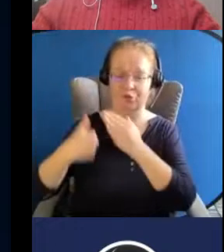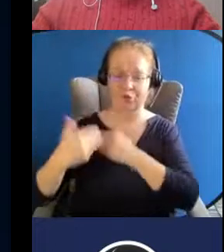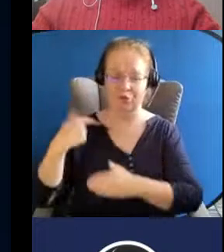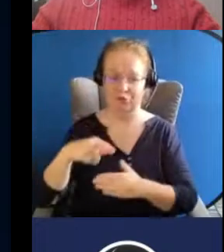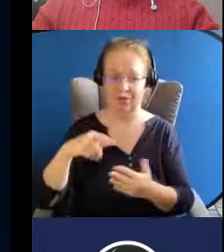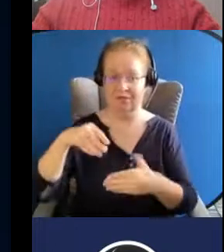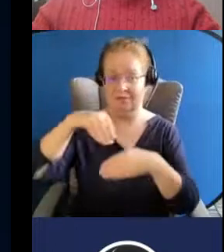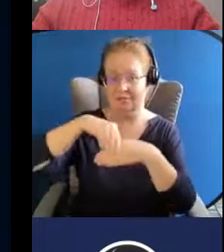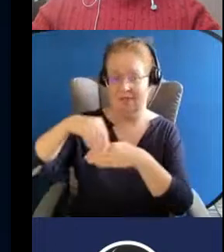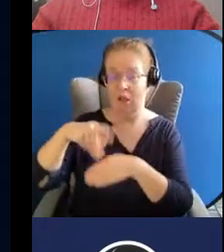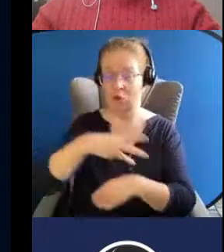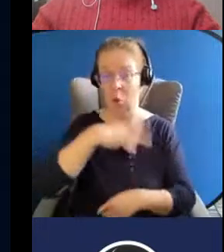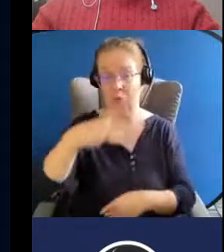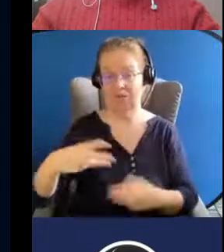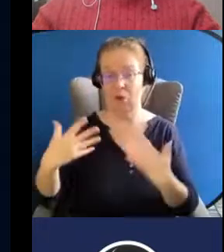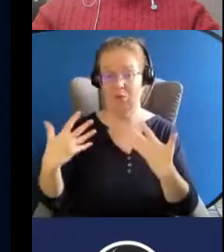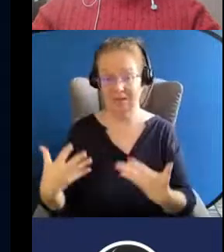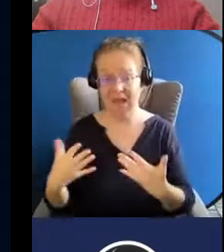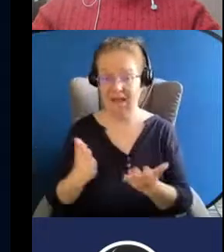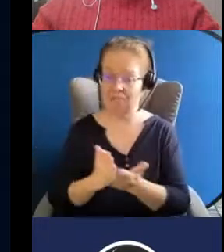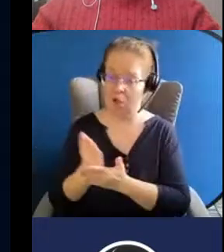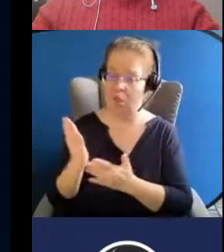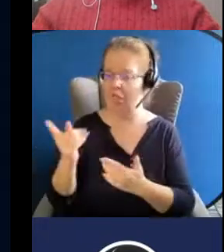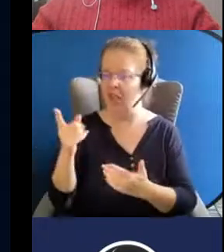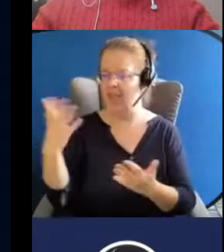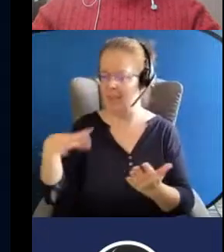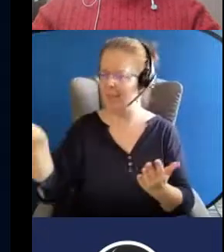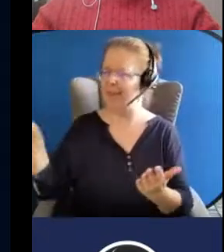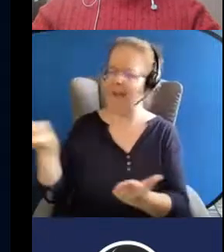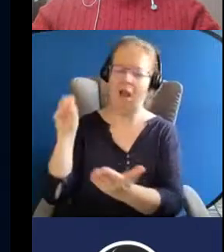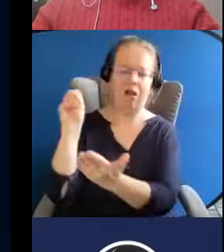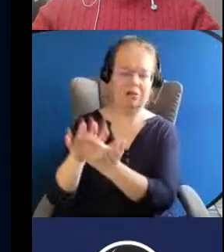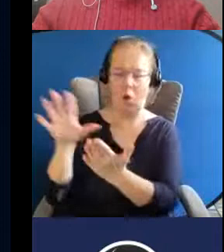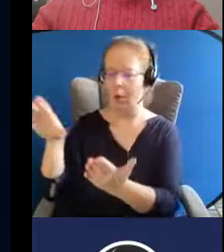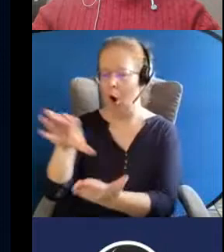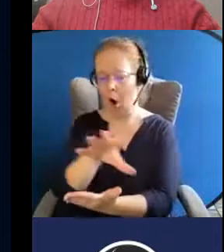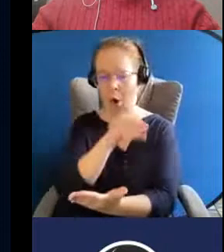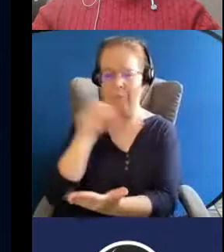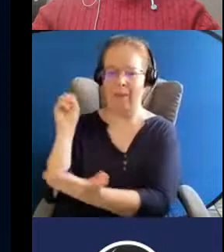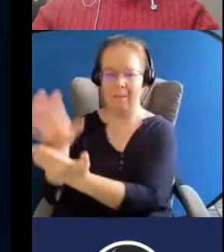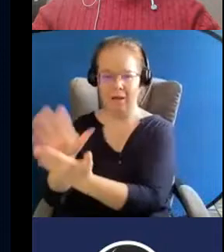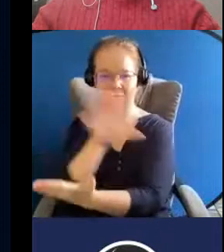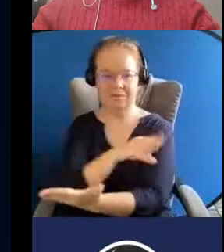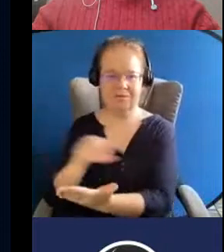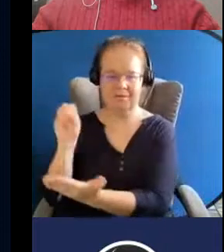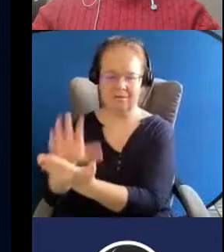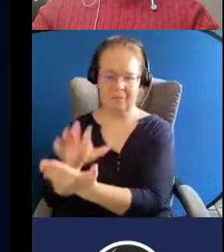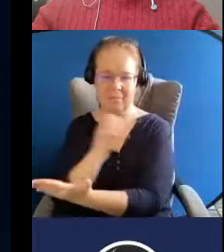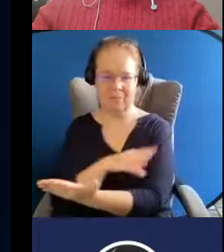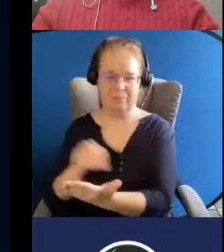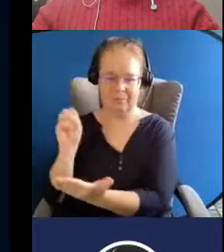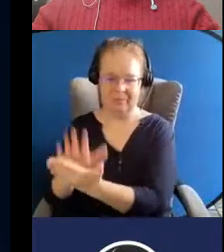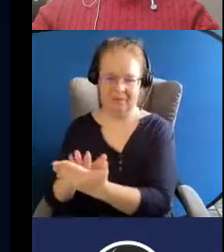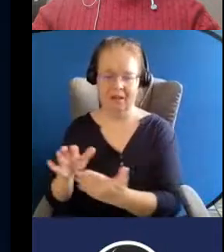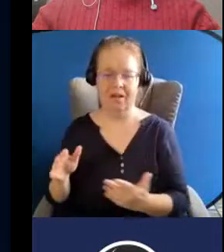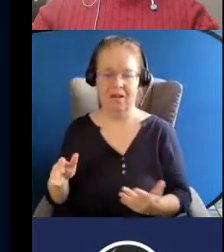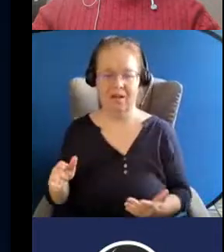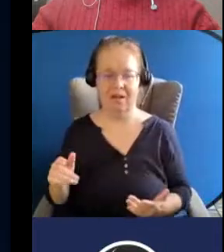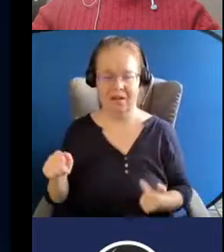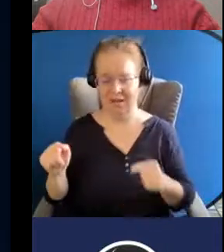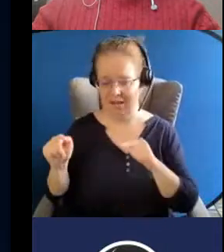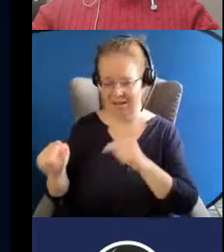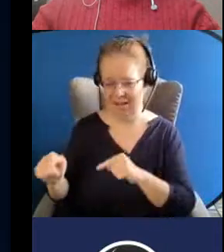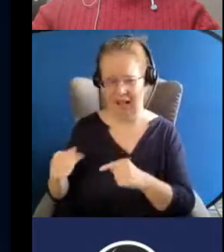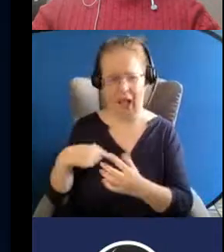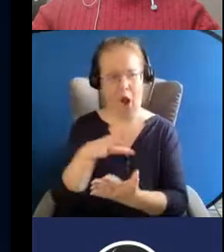some time in Windows 10. So through a day, the amount of copying and pasting you do, I've just done a fresh restart on my PC before we started. But essentially,